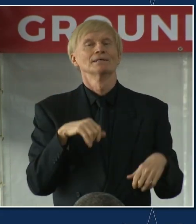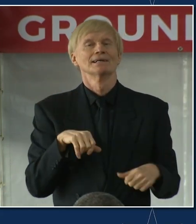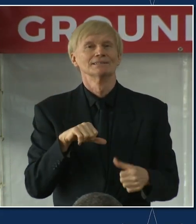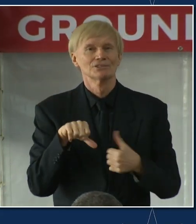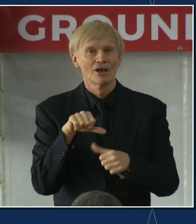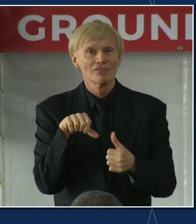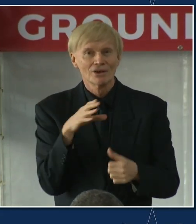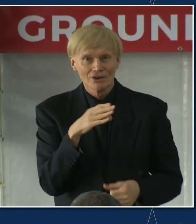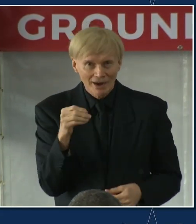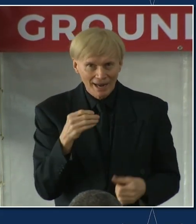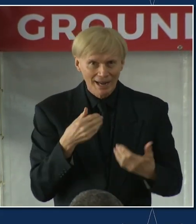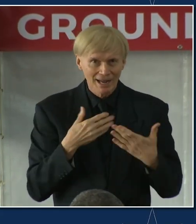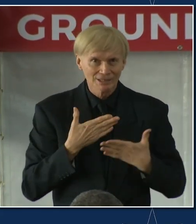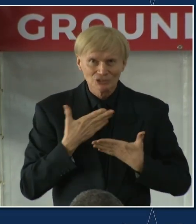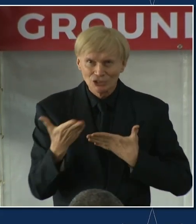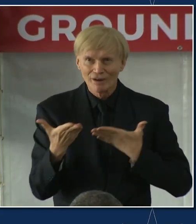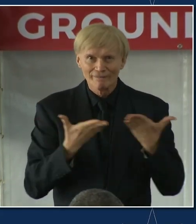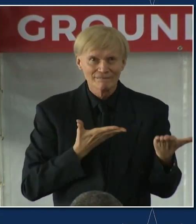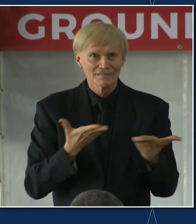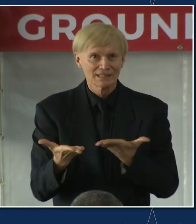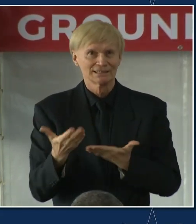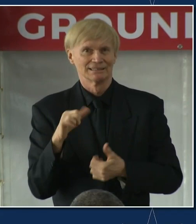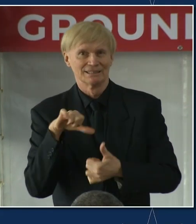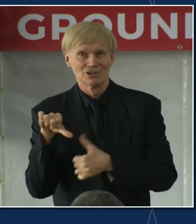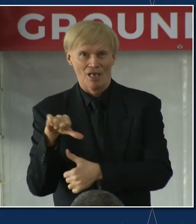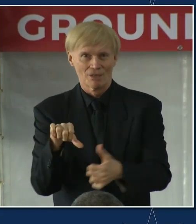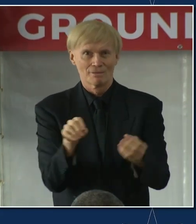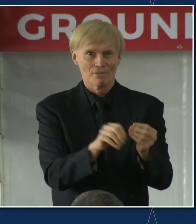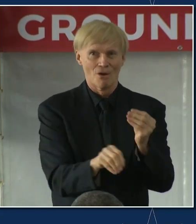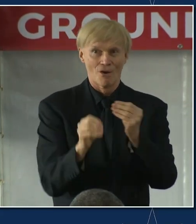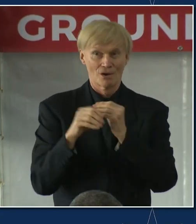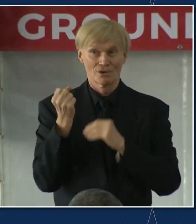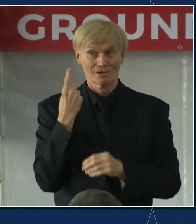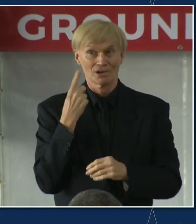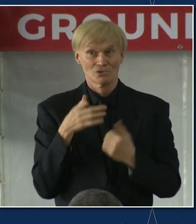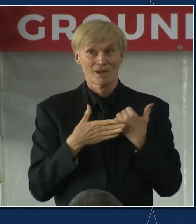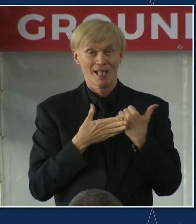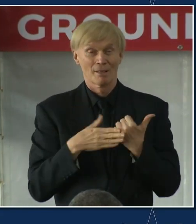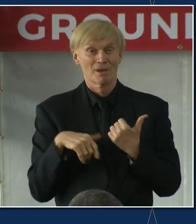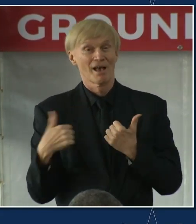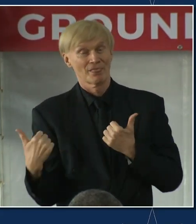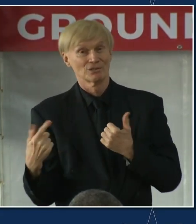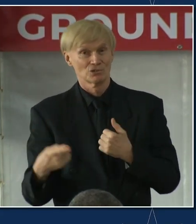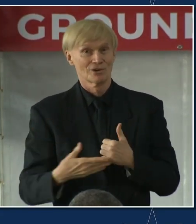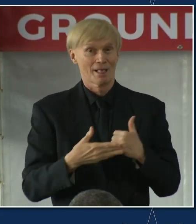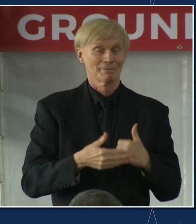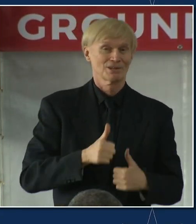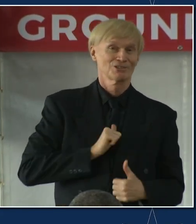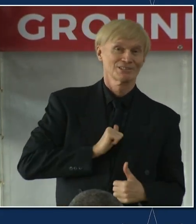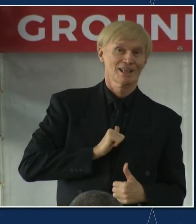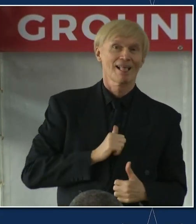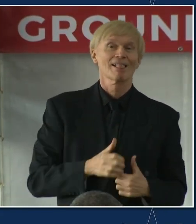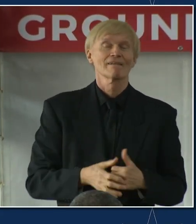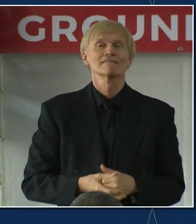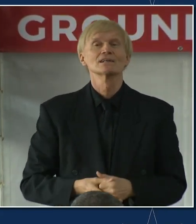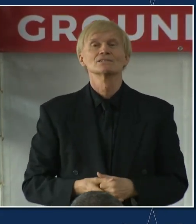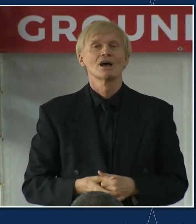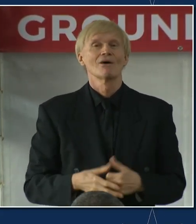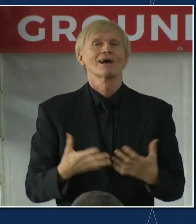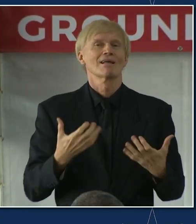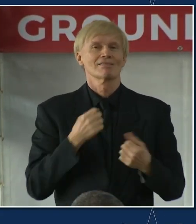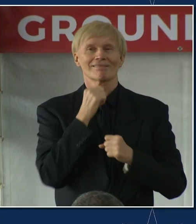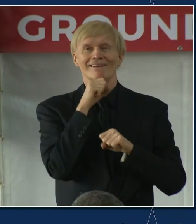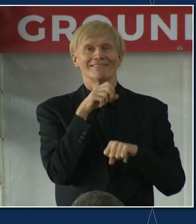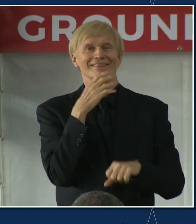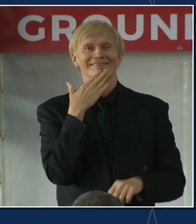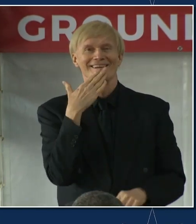one another more, knowing that by helping others, we are helping ourselves. I love and thank you